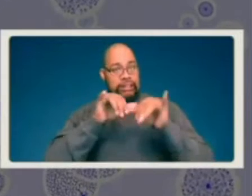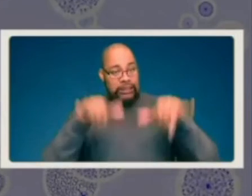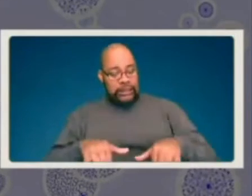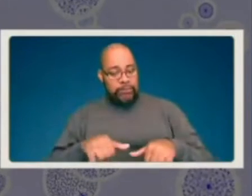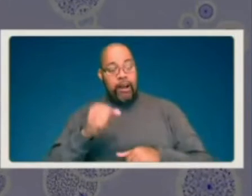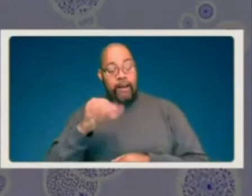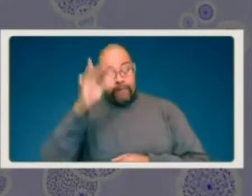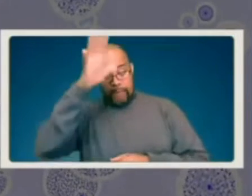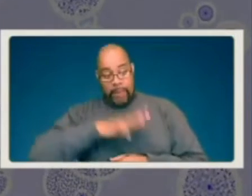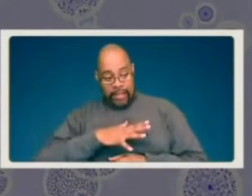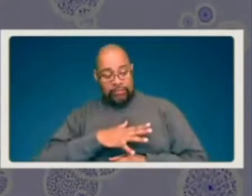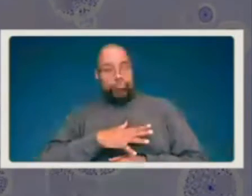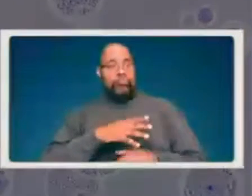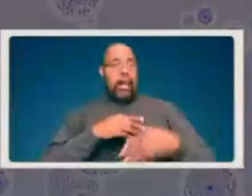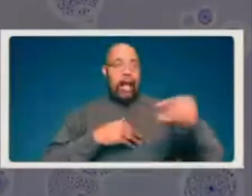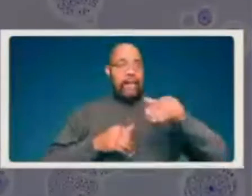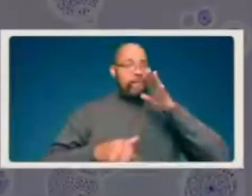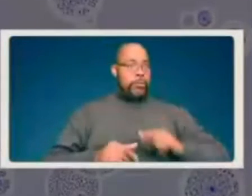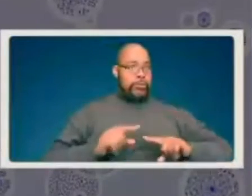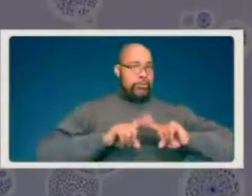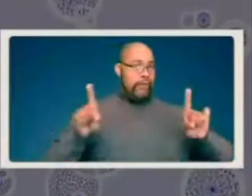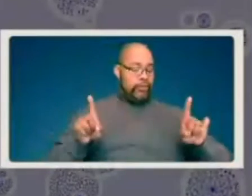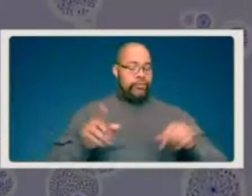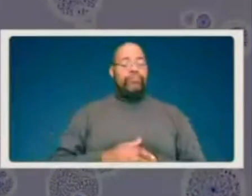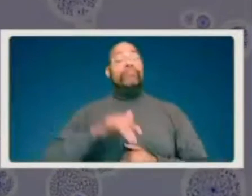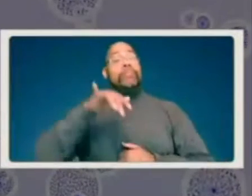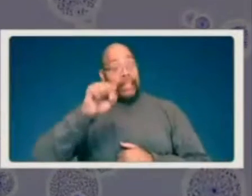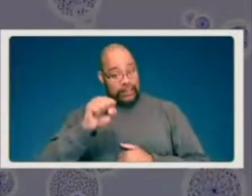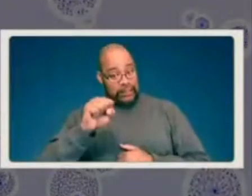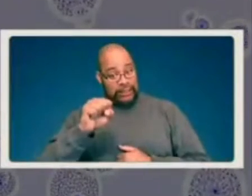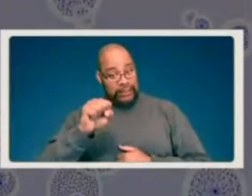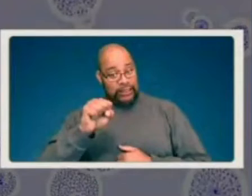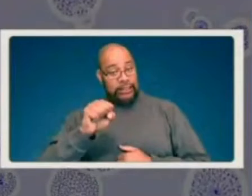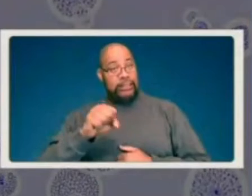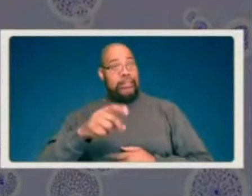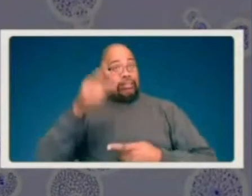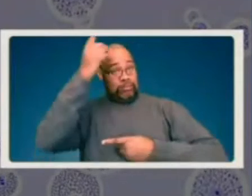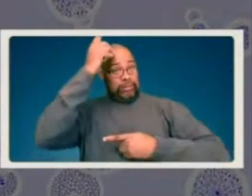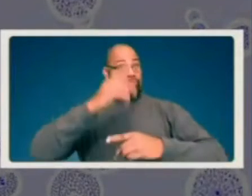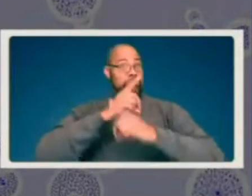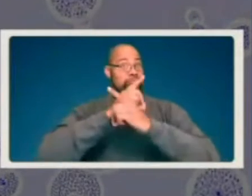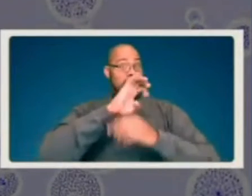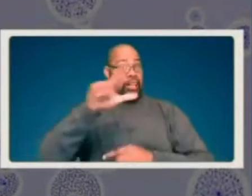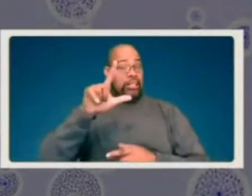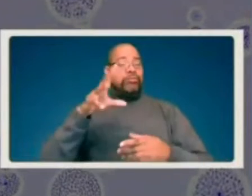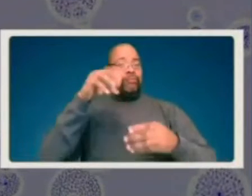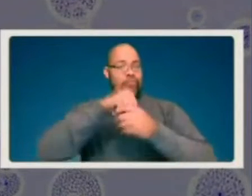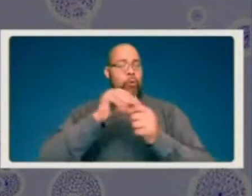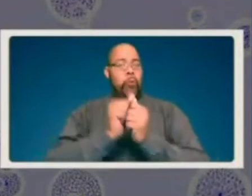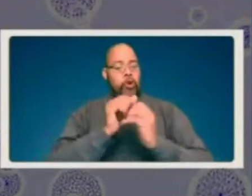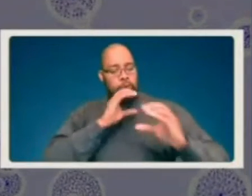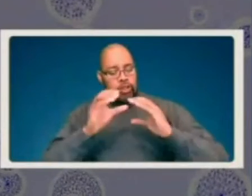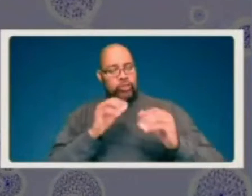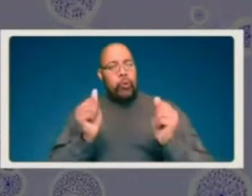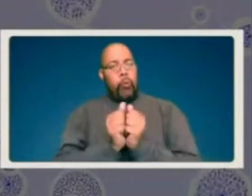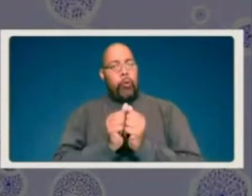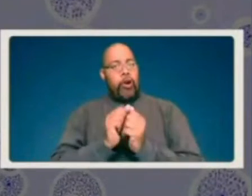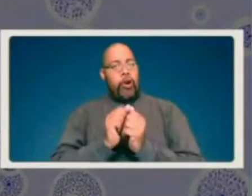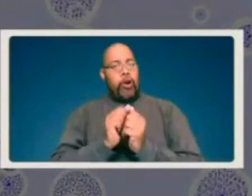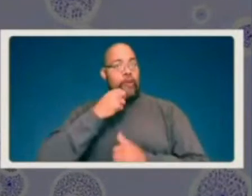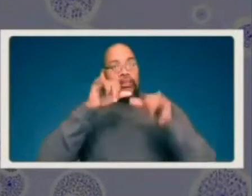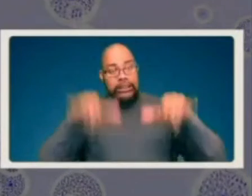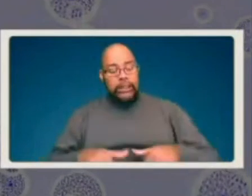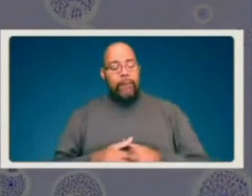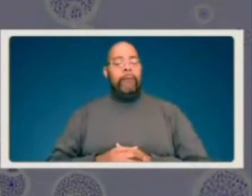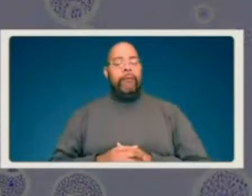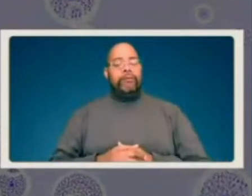immune system of males versus females. Yes, the immune cells are involved in